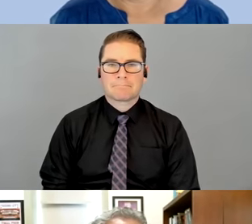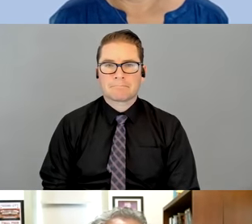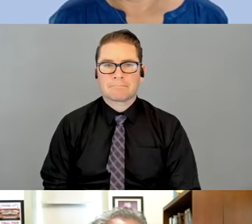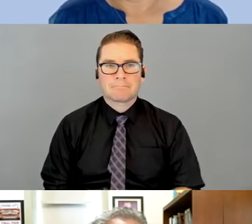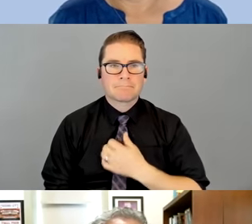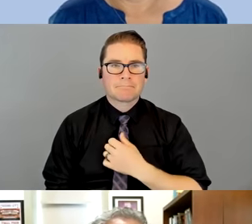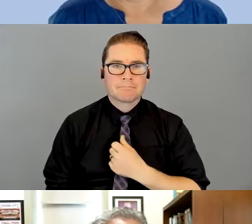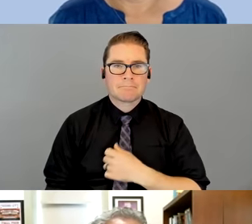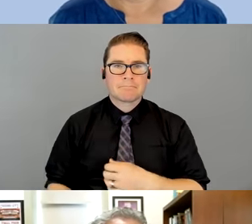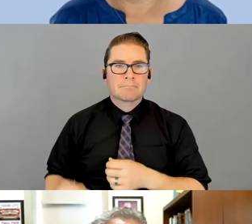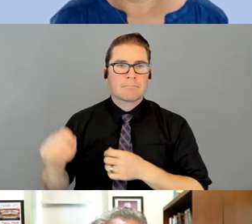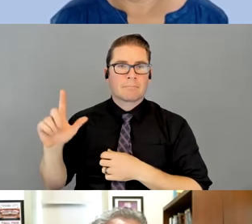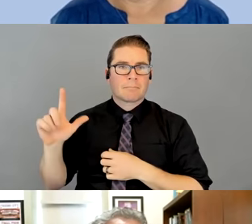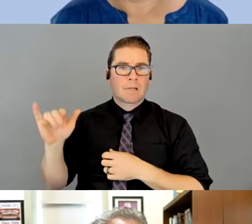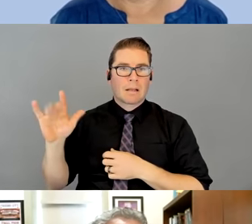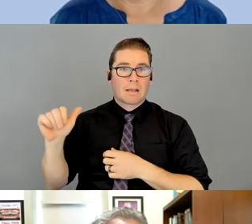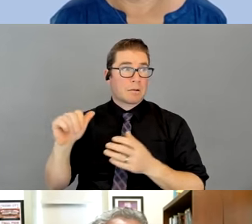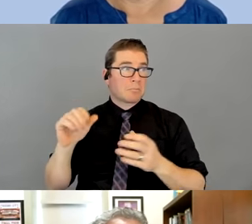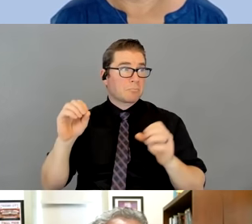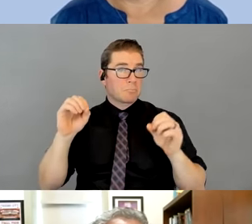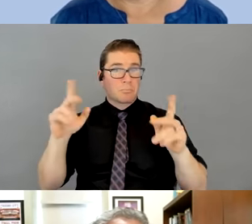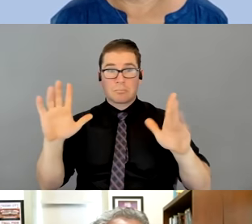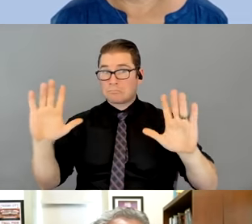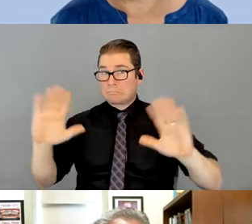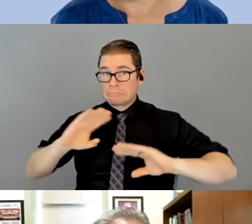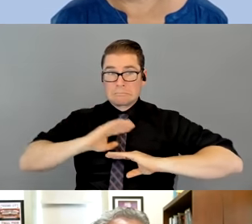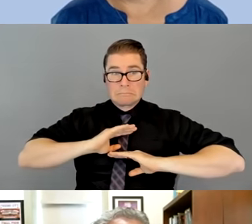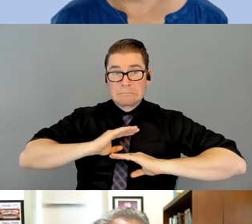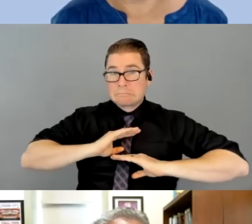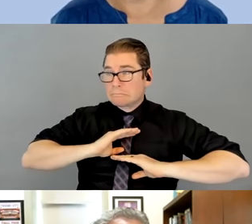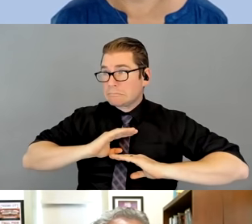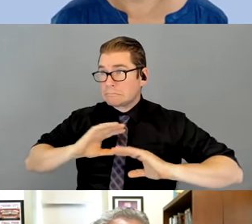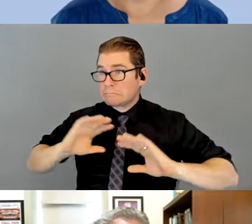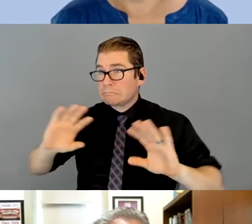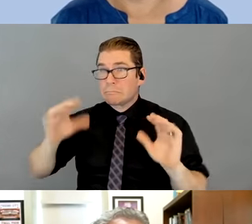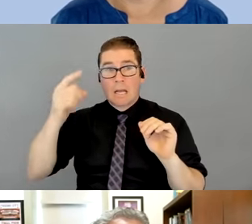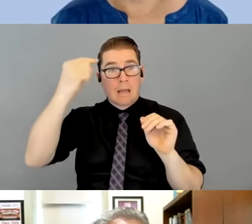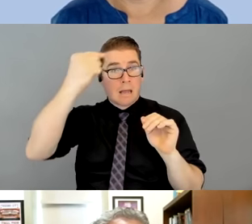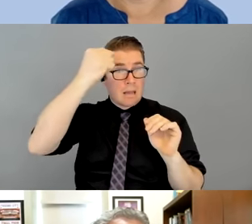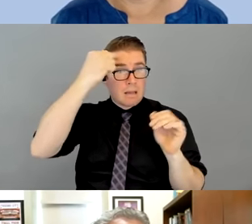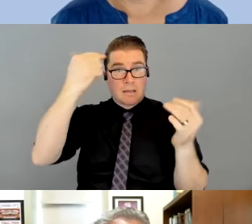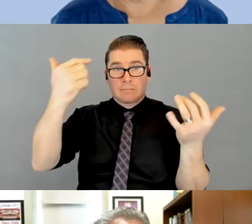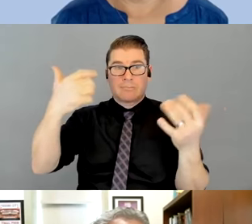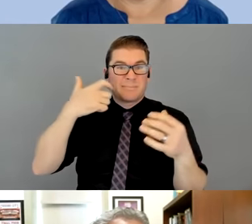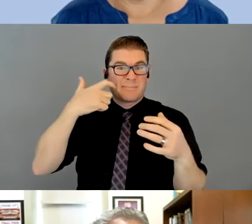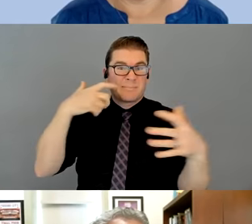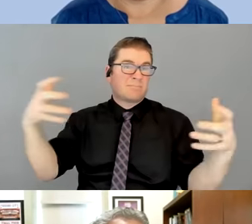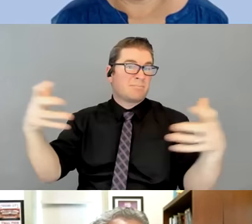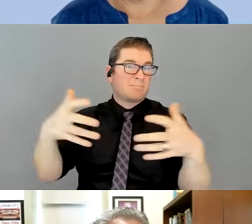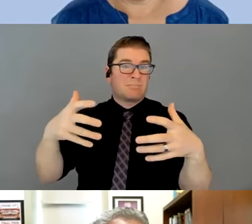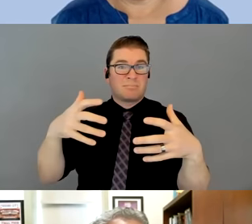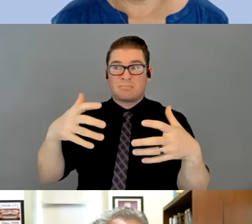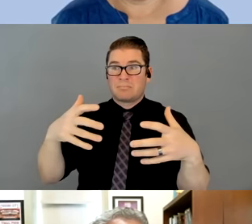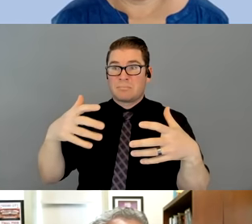Okay, I think we're good. And again, this was a result of